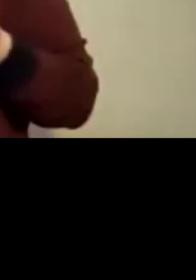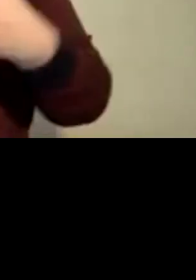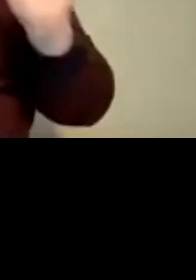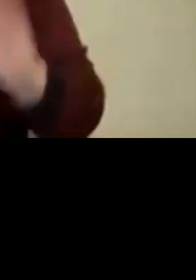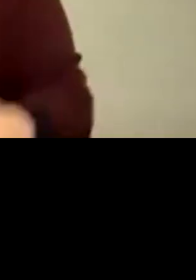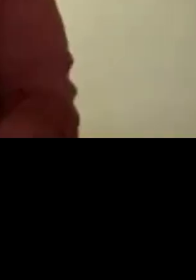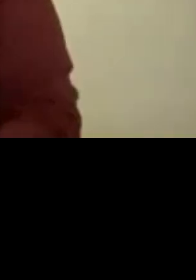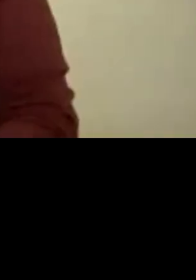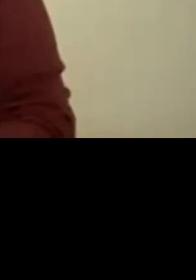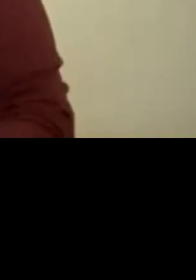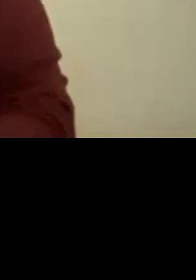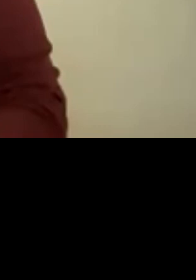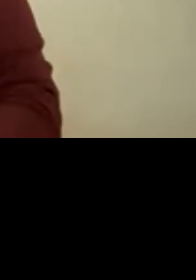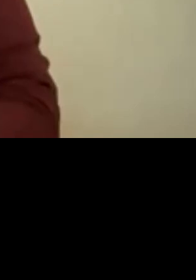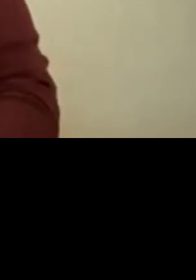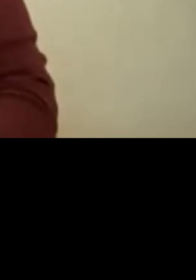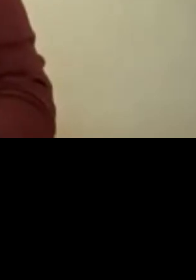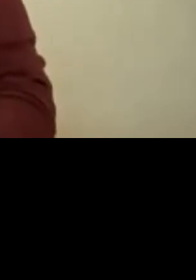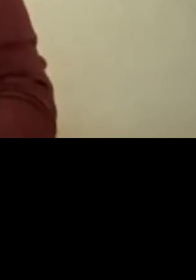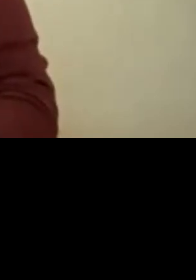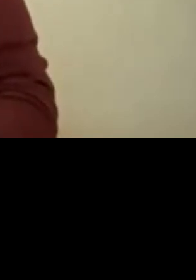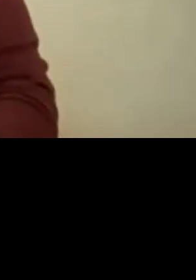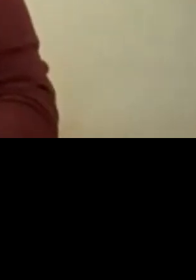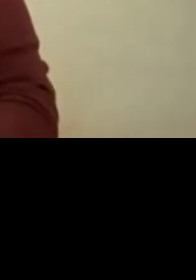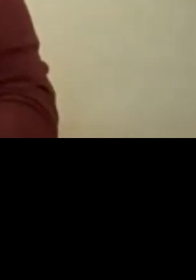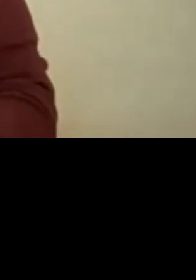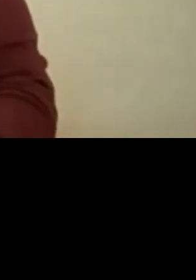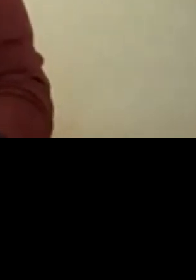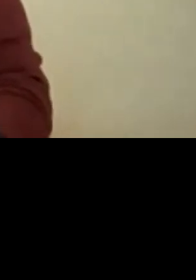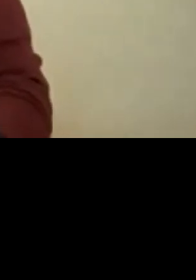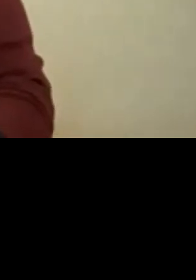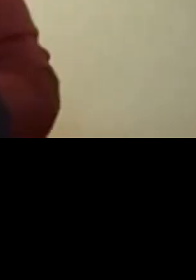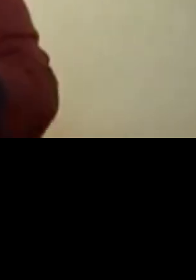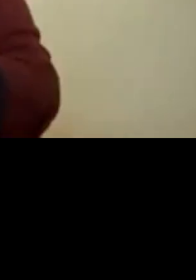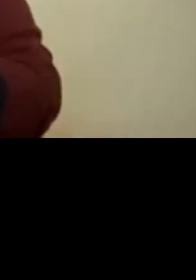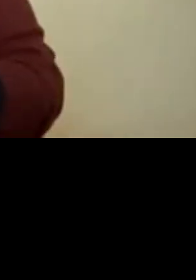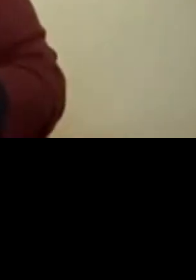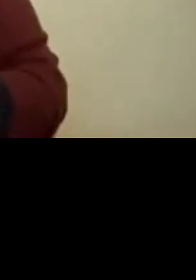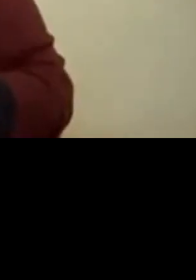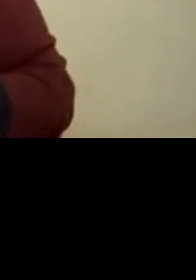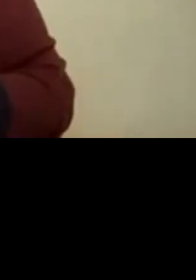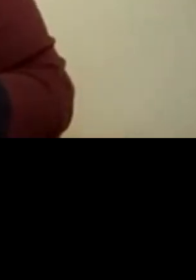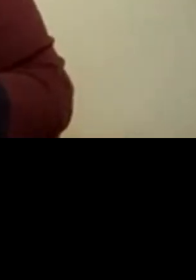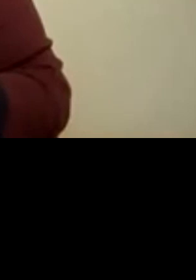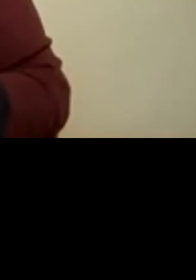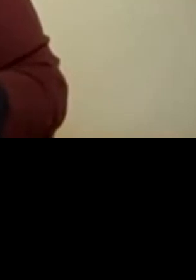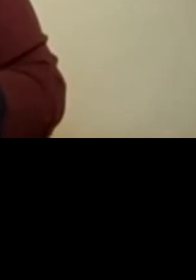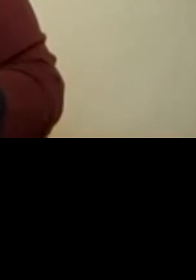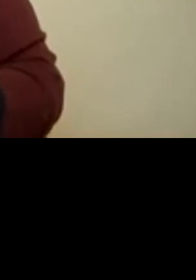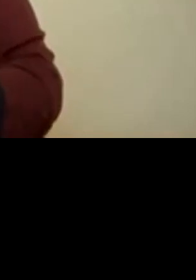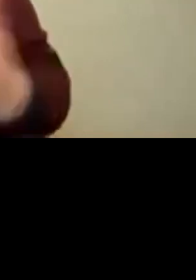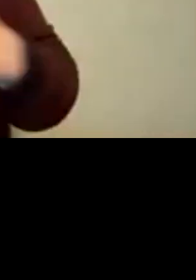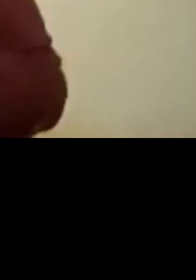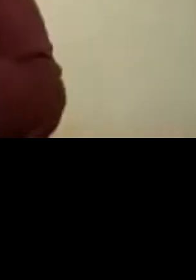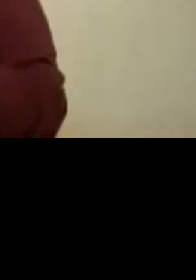Okay, we have time for one more very fast answer to one last question, and that is, how efficacious